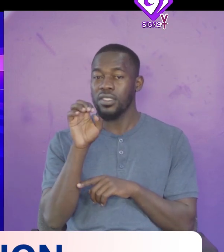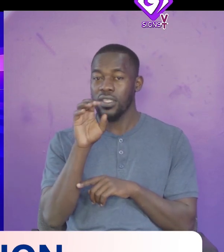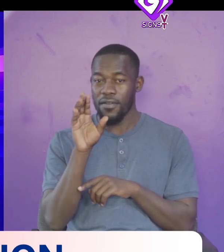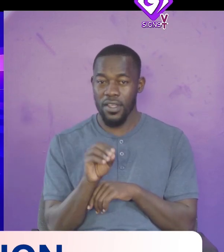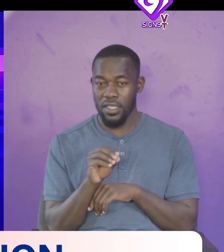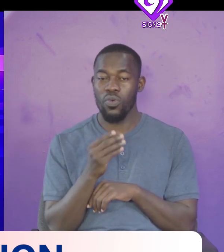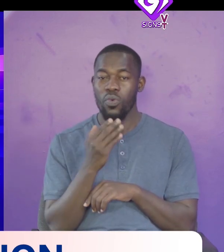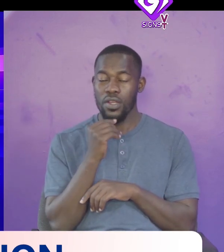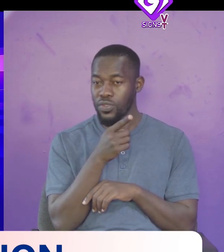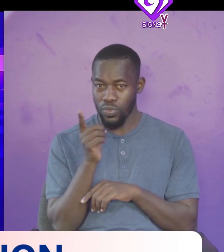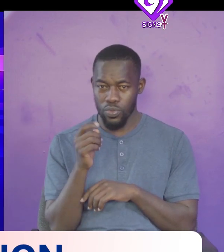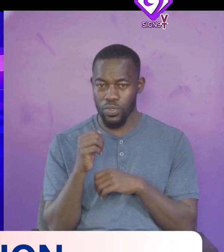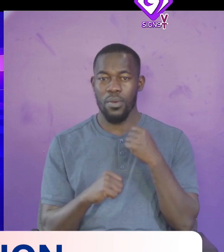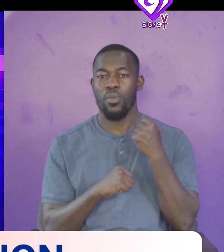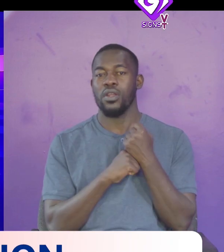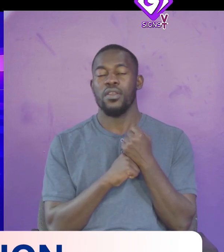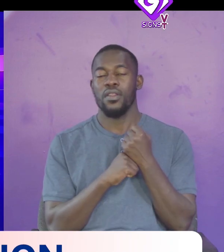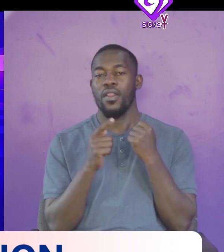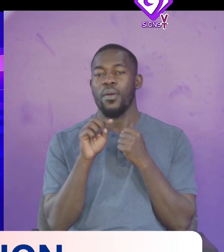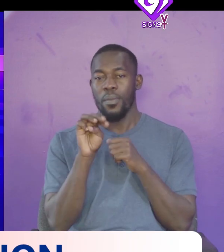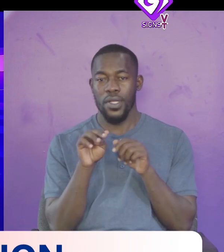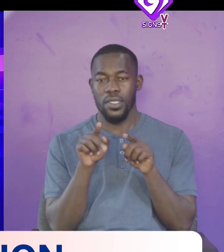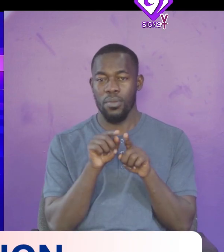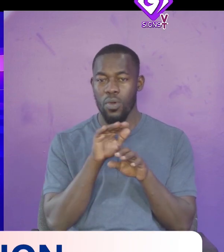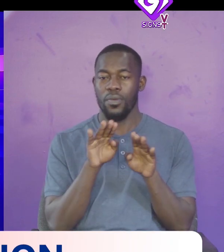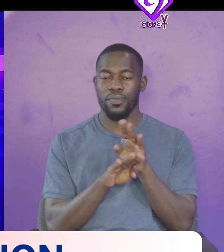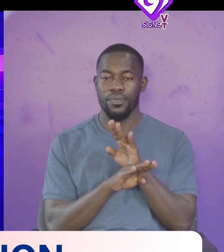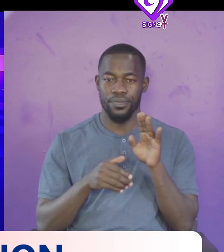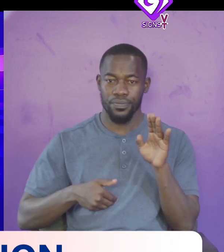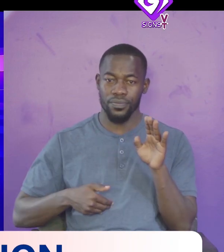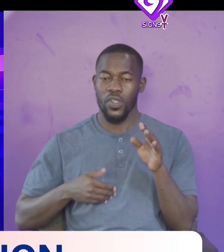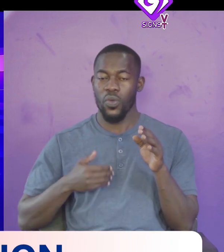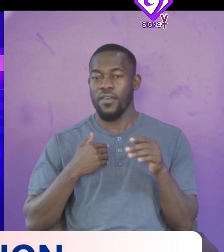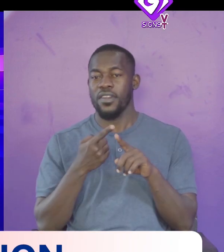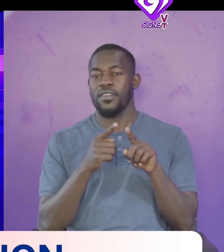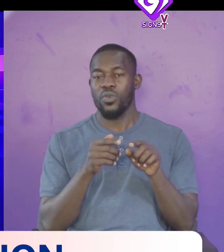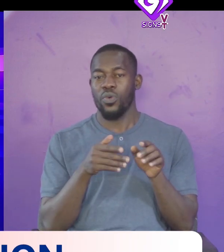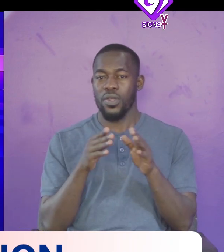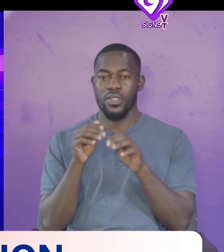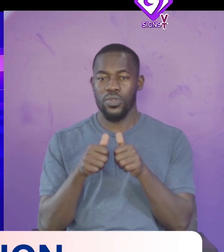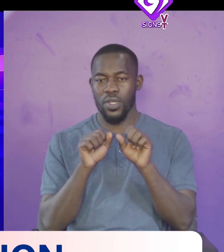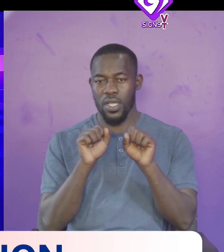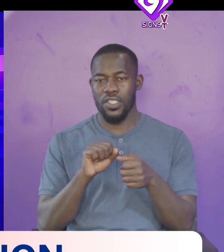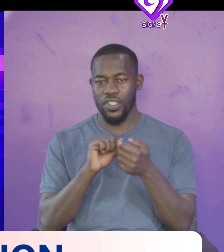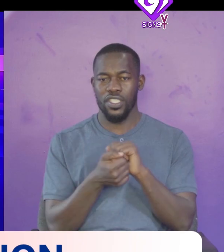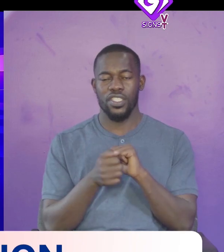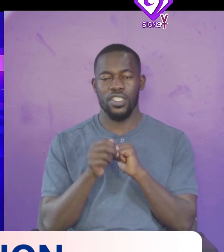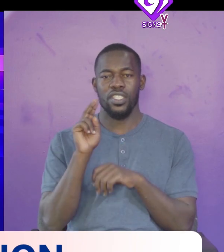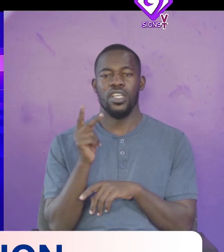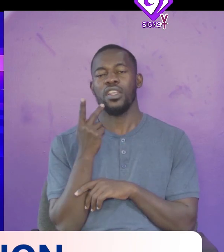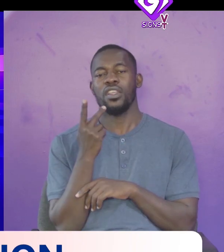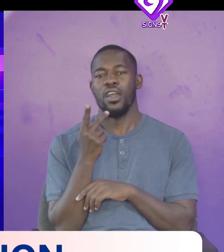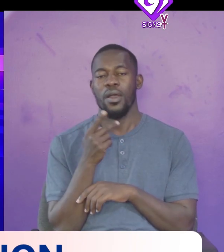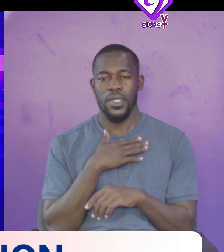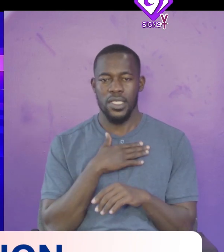you to come out. Okay. And the young people out there, we have ways that we can change this country. Please come out and register.